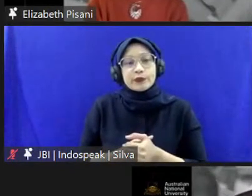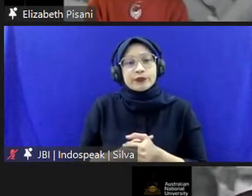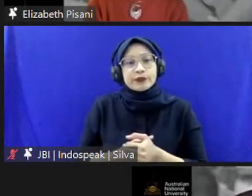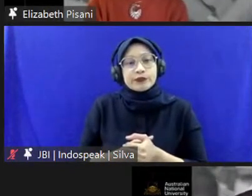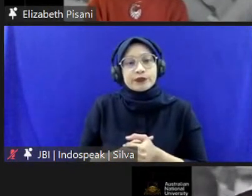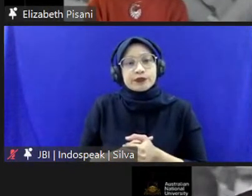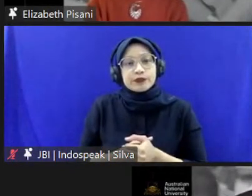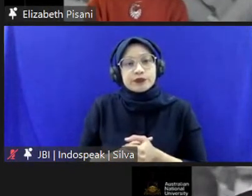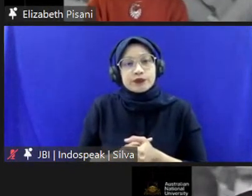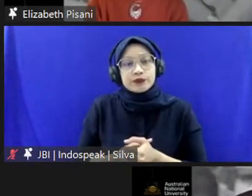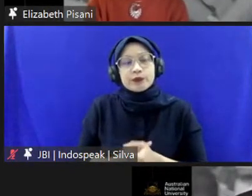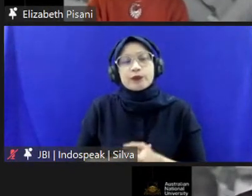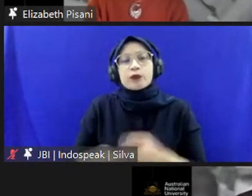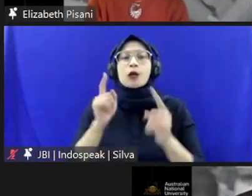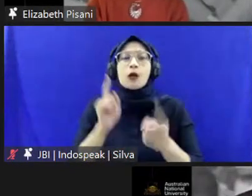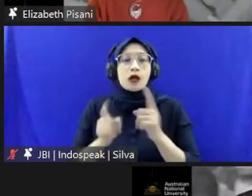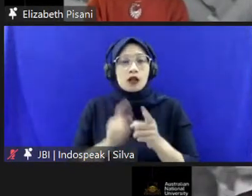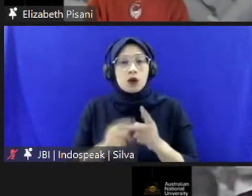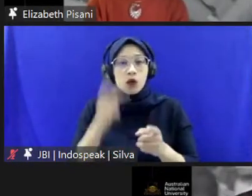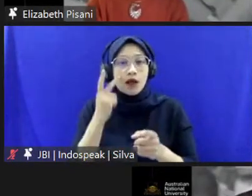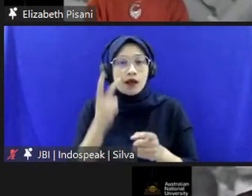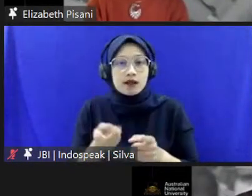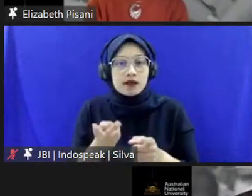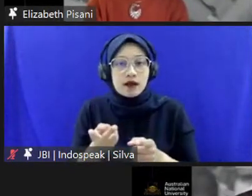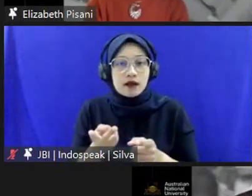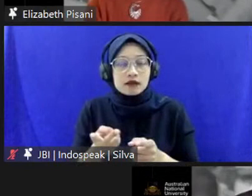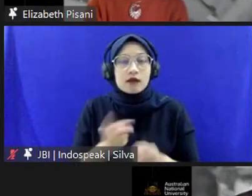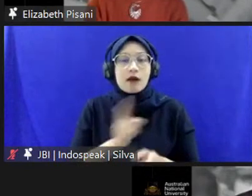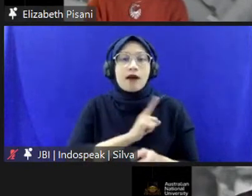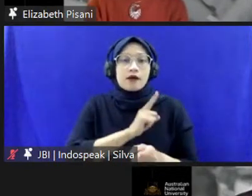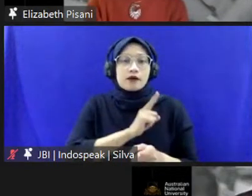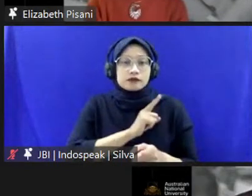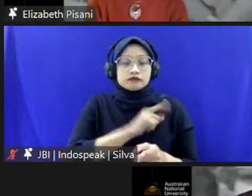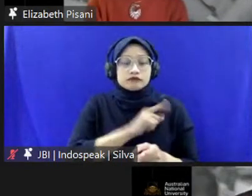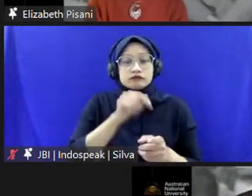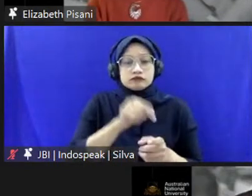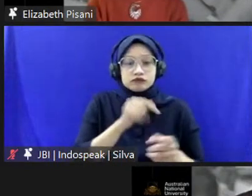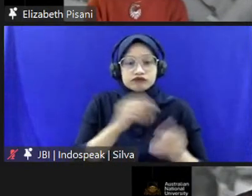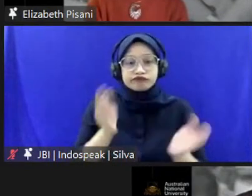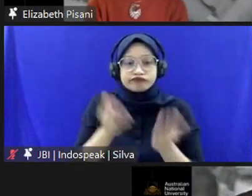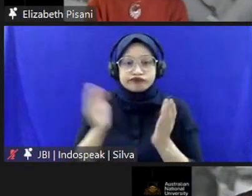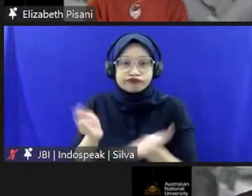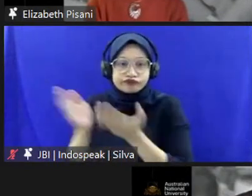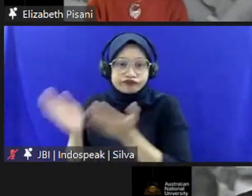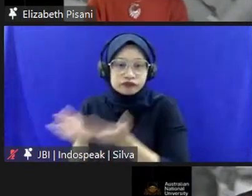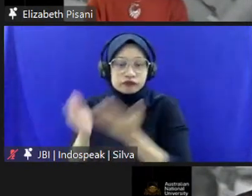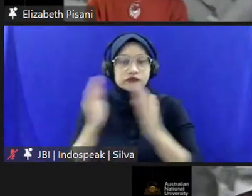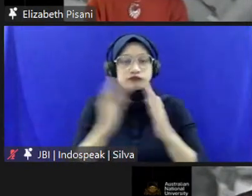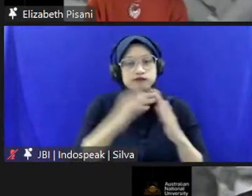to for-profit entity. So I mean that